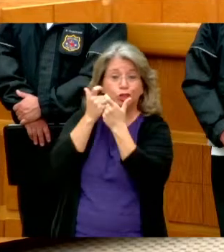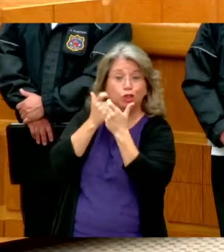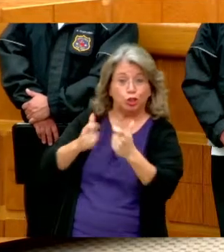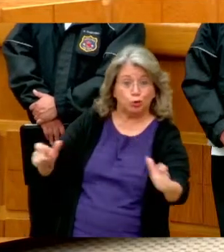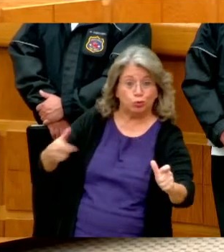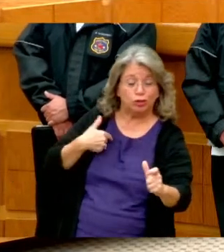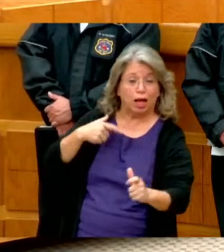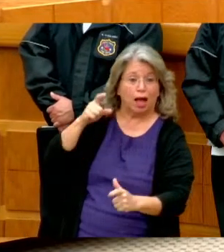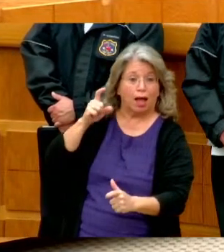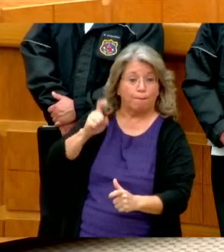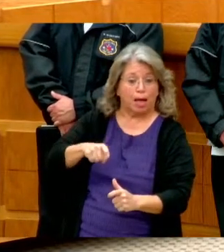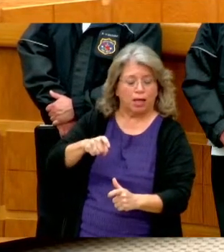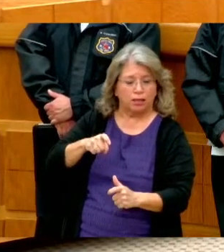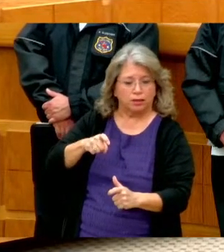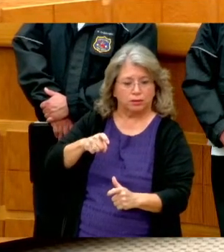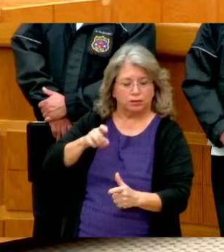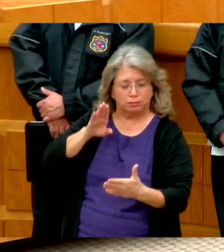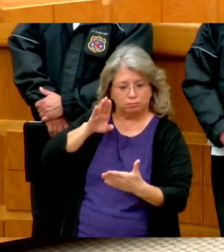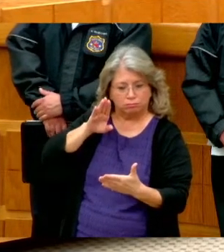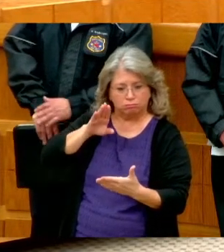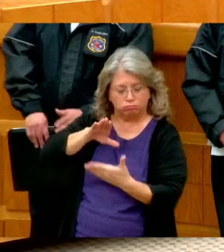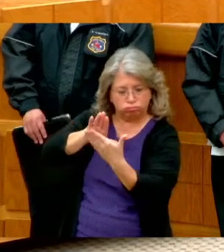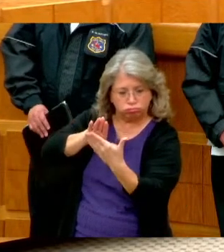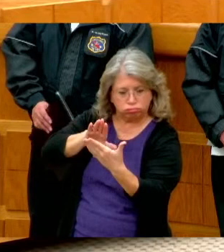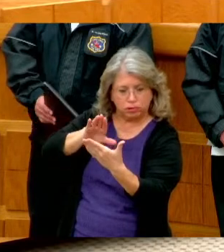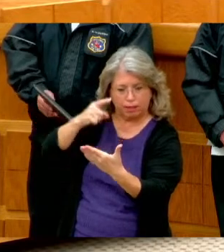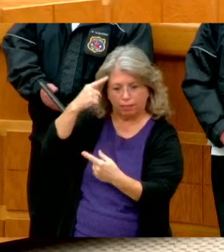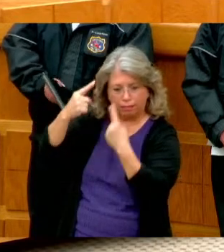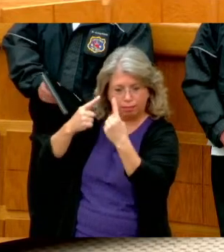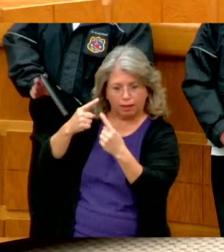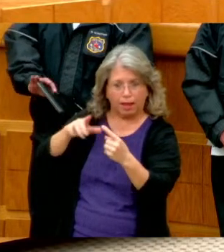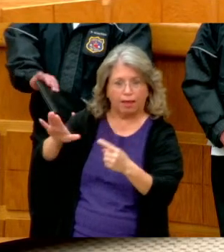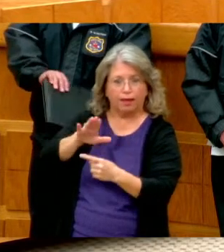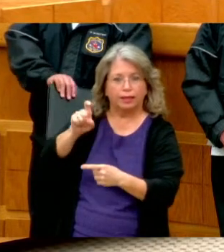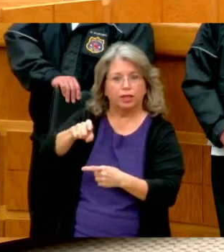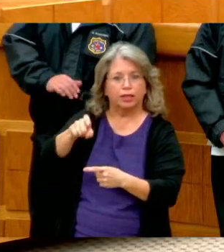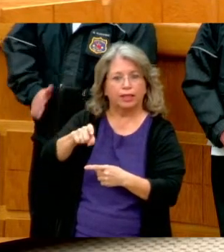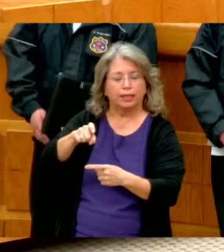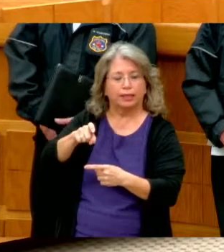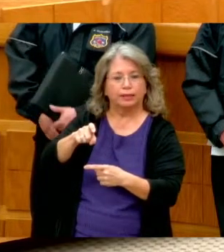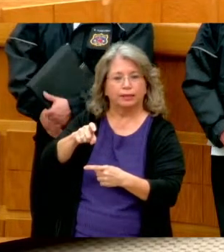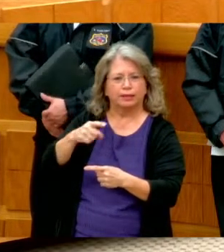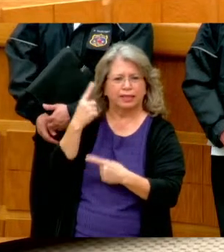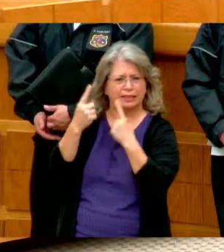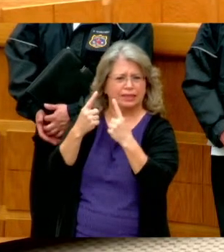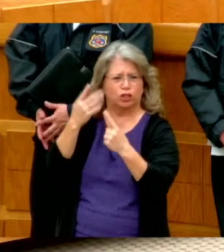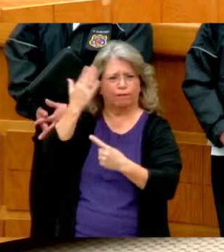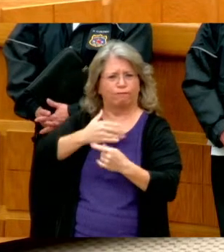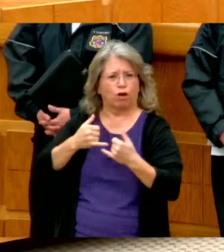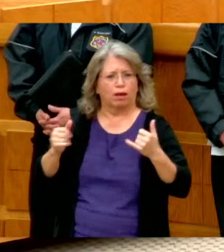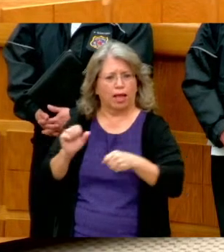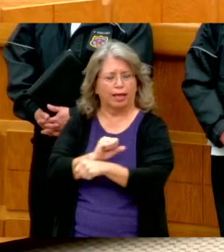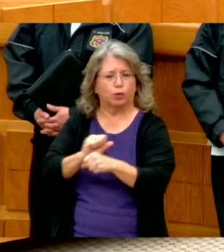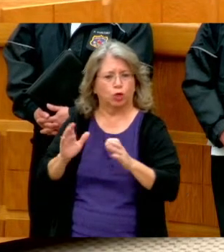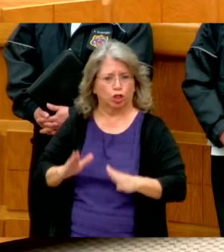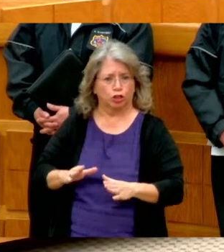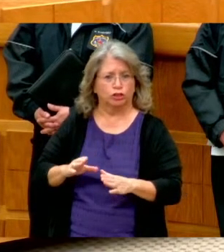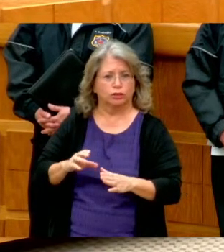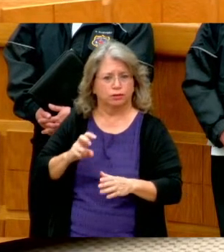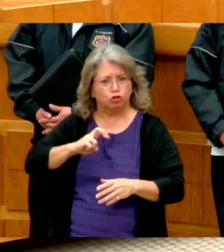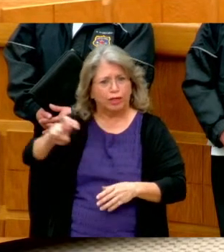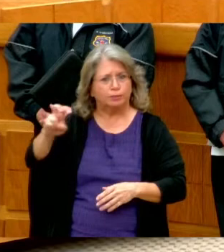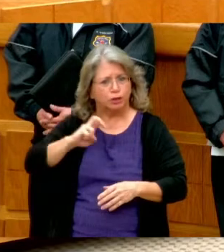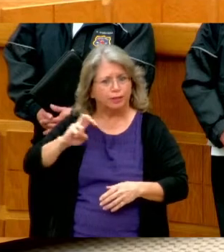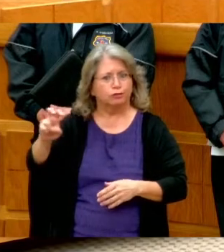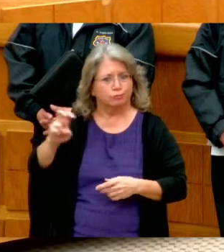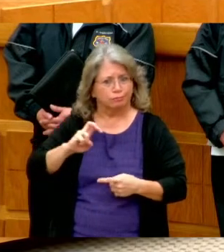the need of taking care of our frontline workers in a different way in transportation. And I'll be able to do